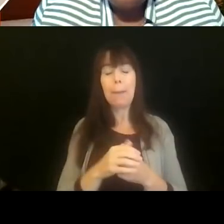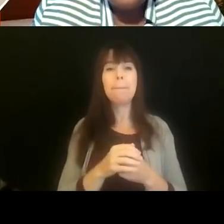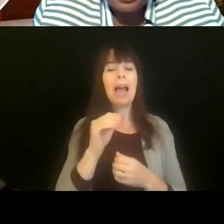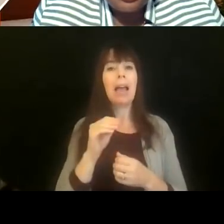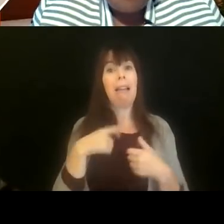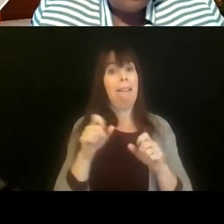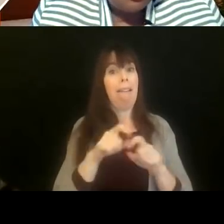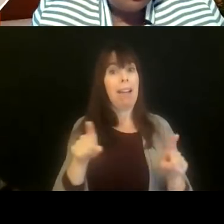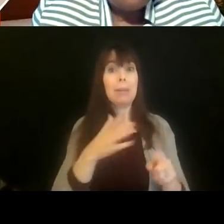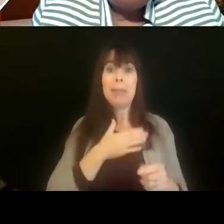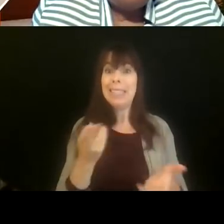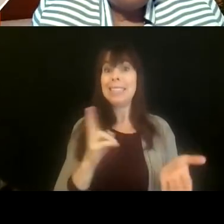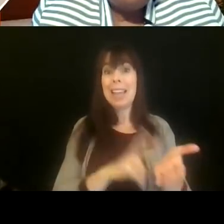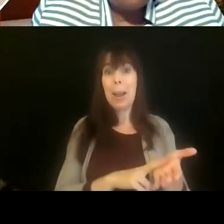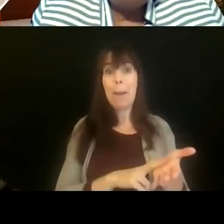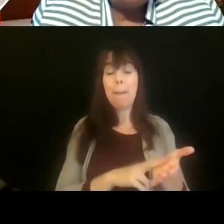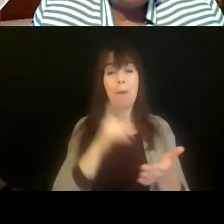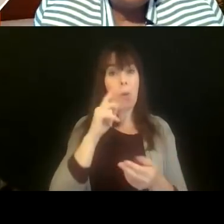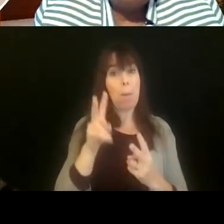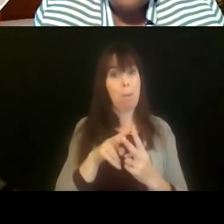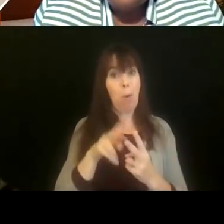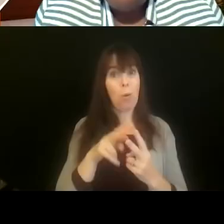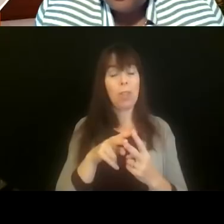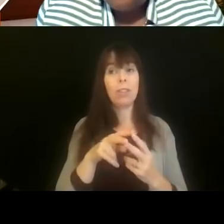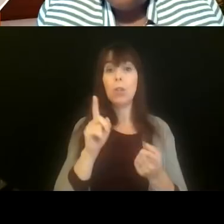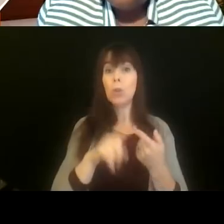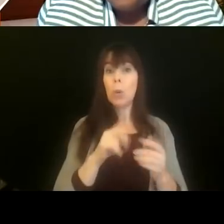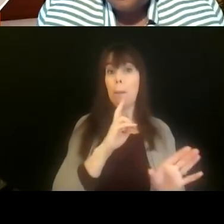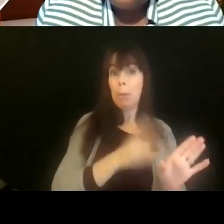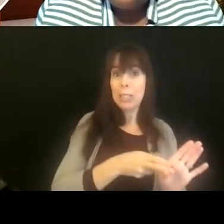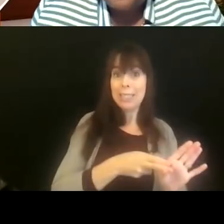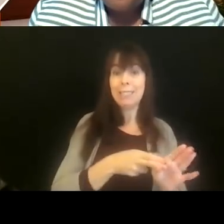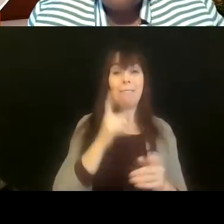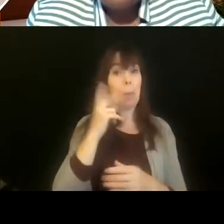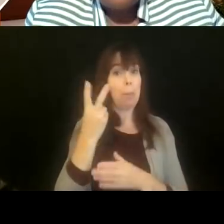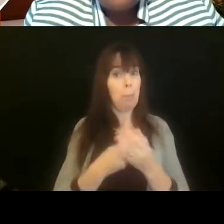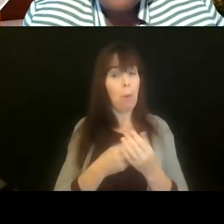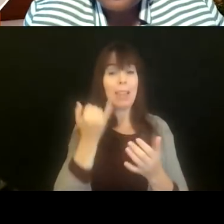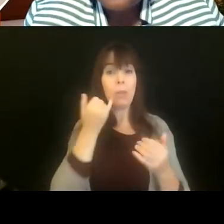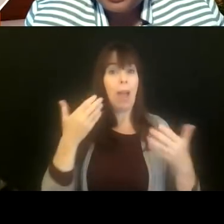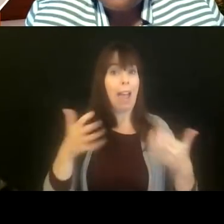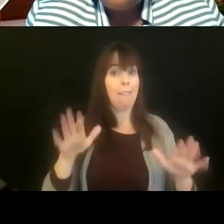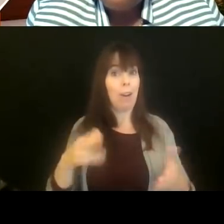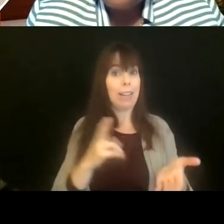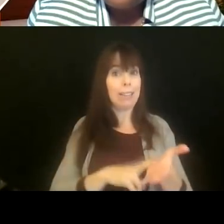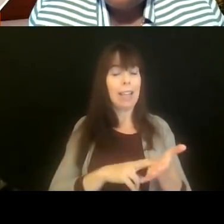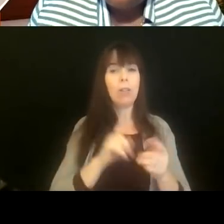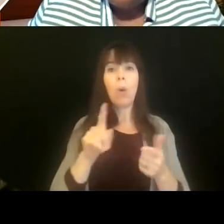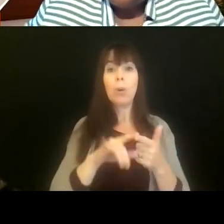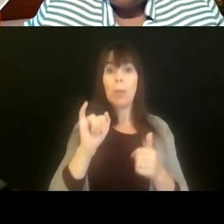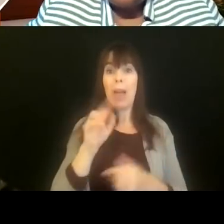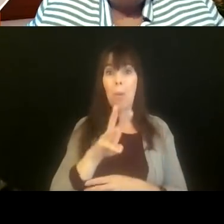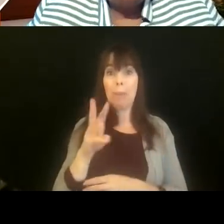that you sign up for both, participate in both. If you haven't signed up, go to that site that's right